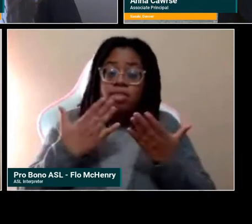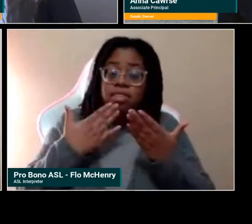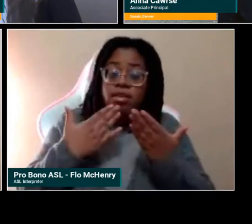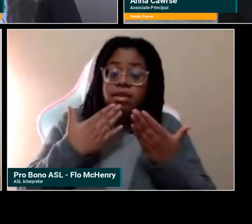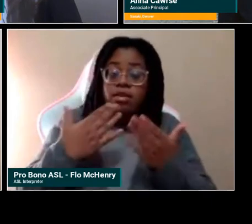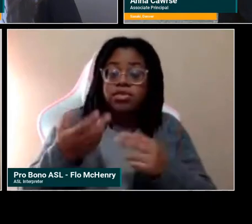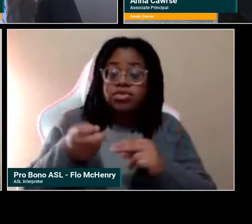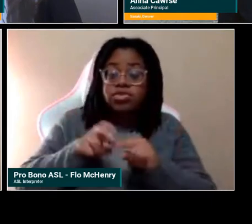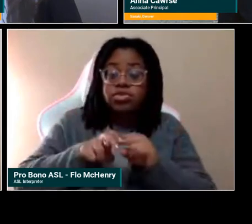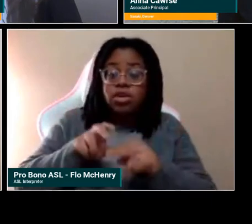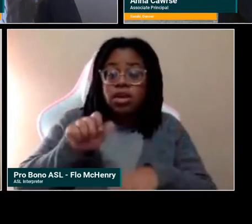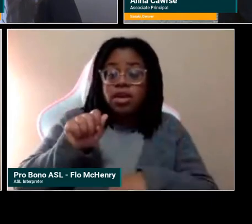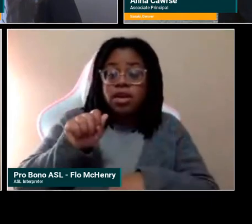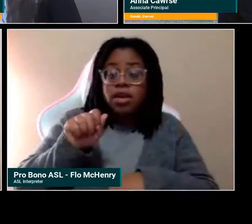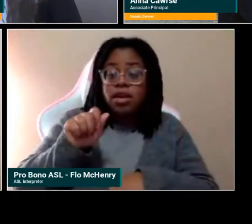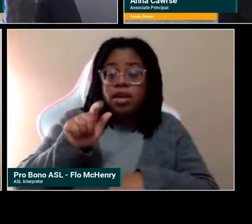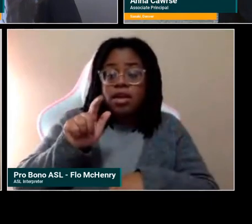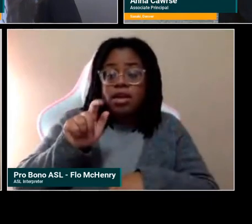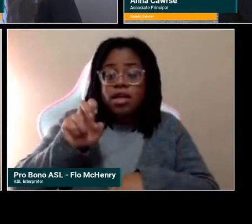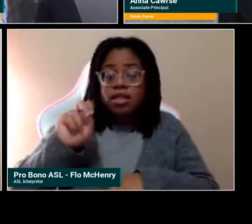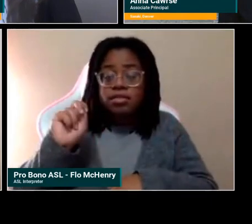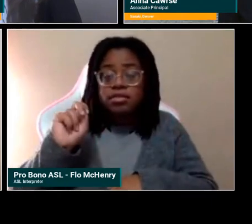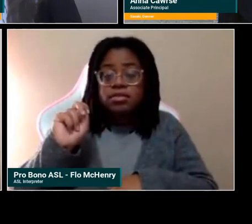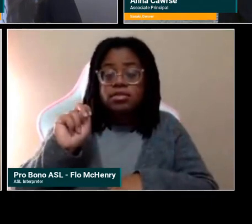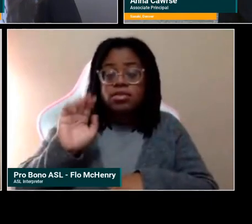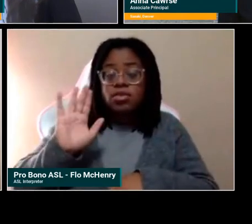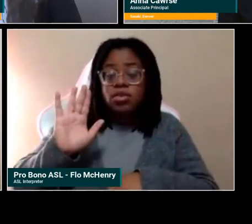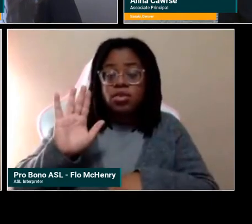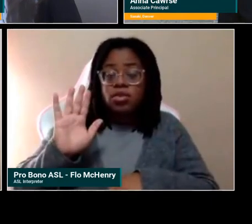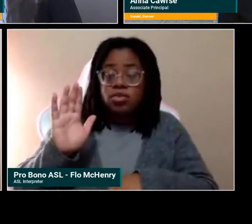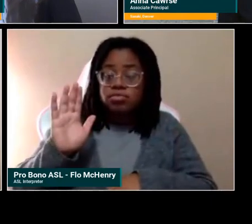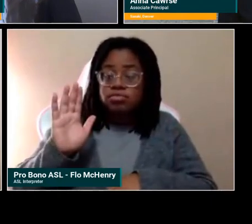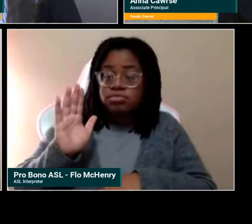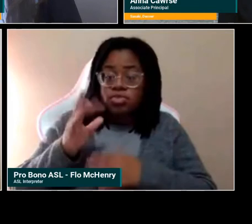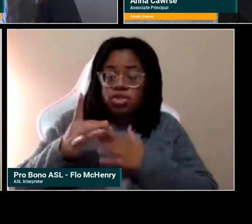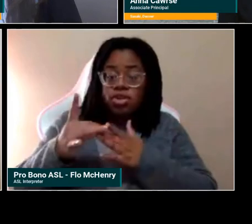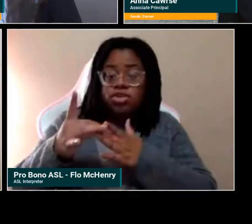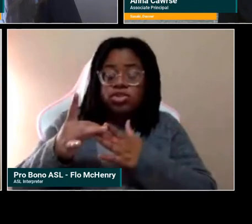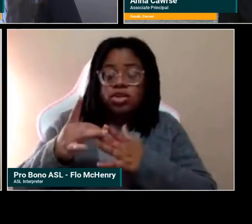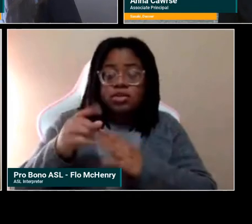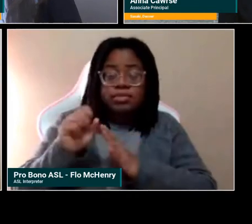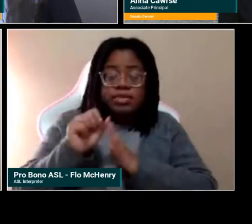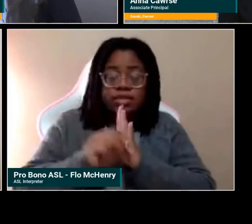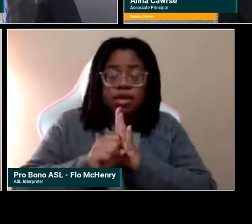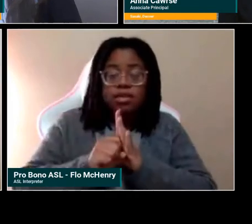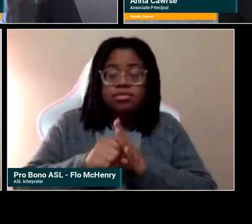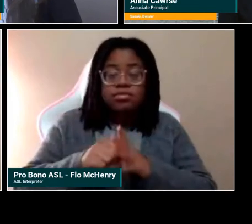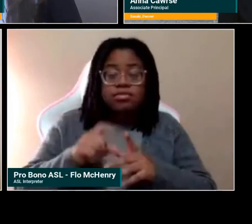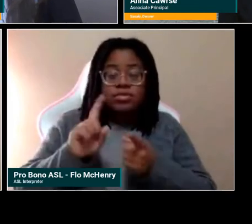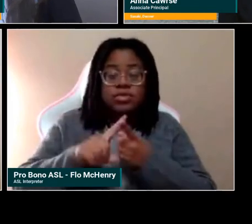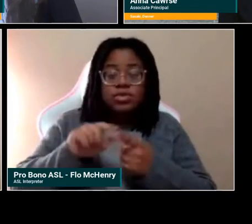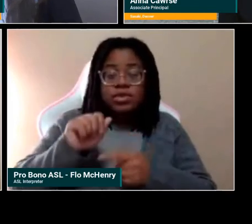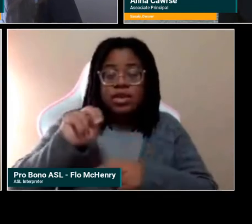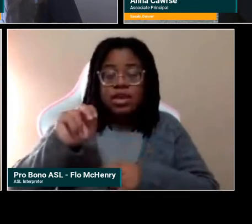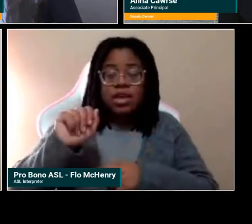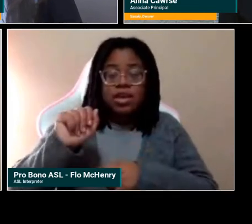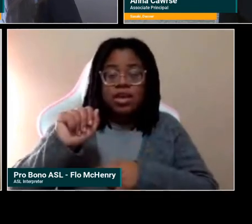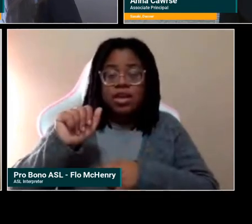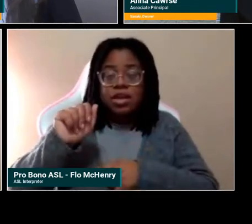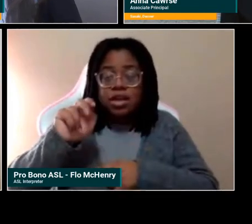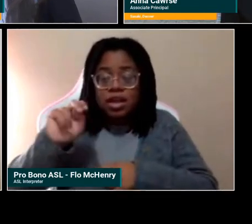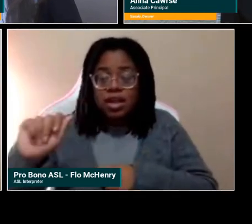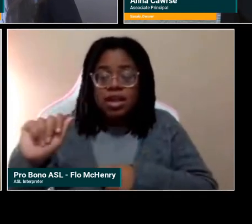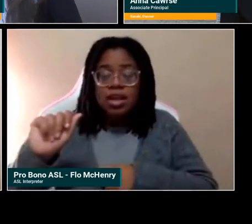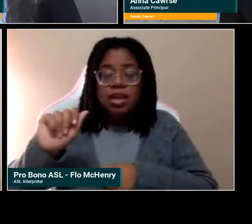Chair Allen and her leadership that she's bringing to the state on this issue, to Anna, to Lon. And a